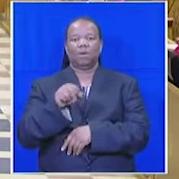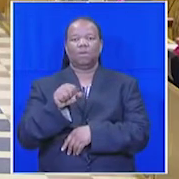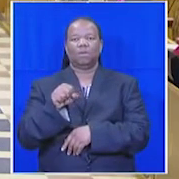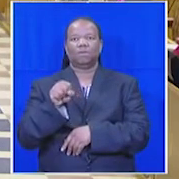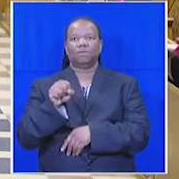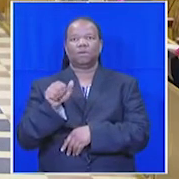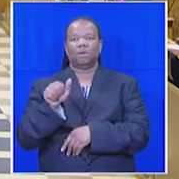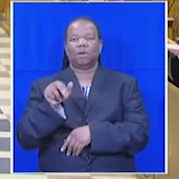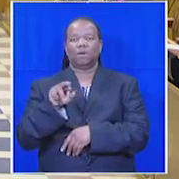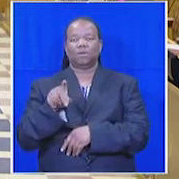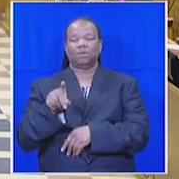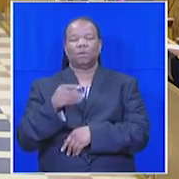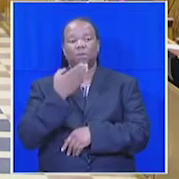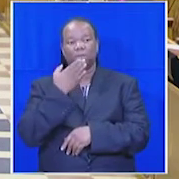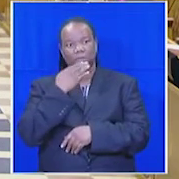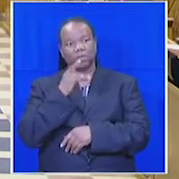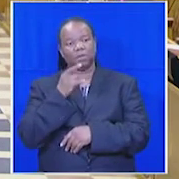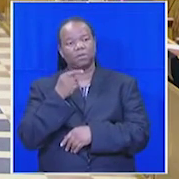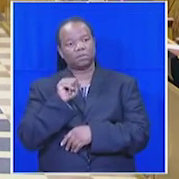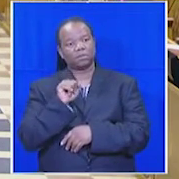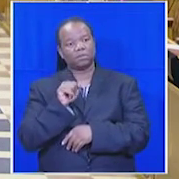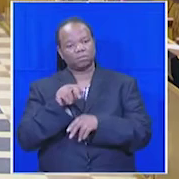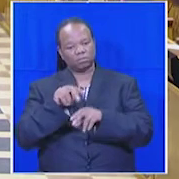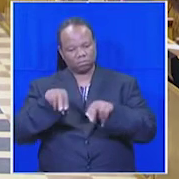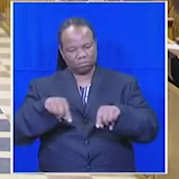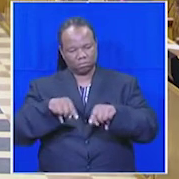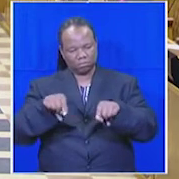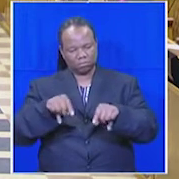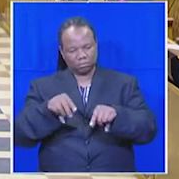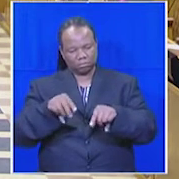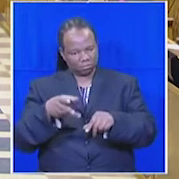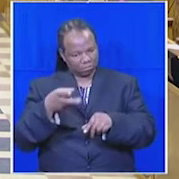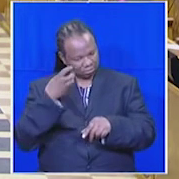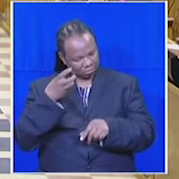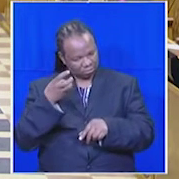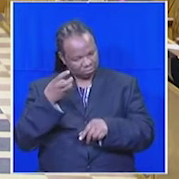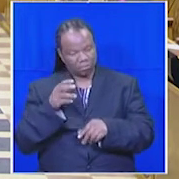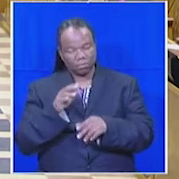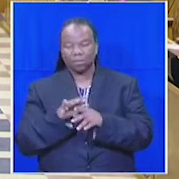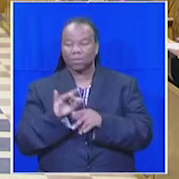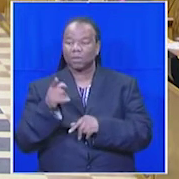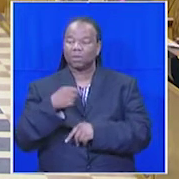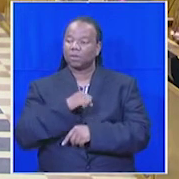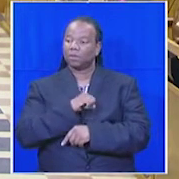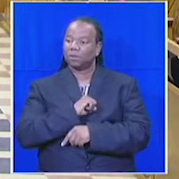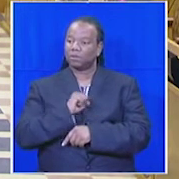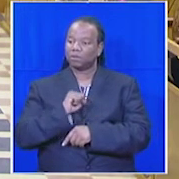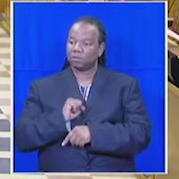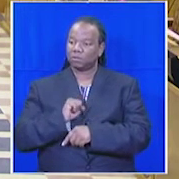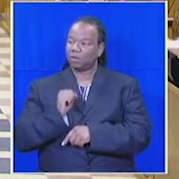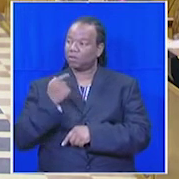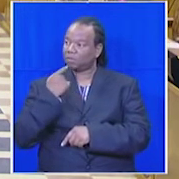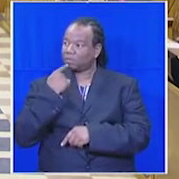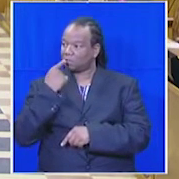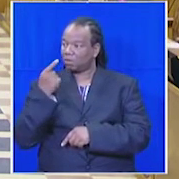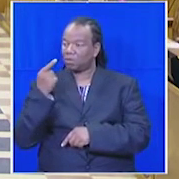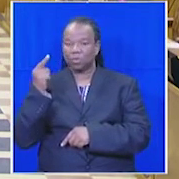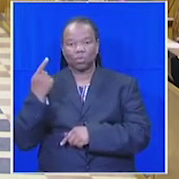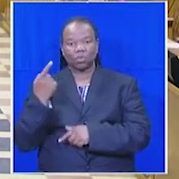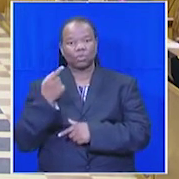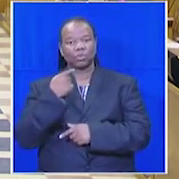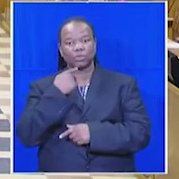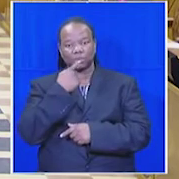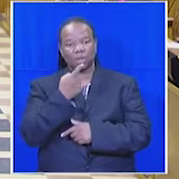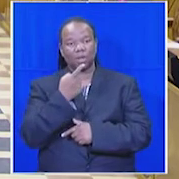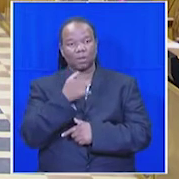Please. Because I am told by the staff that you did, but I did not